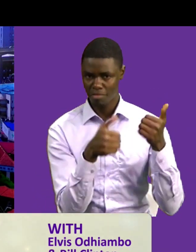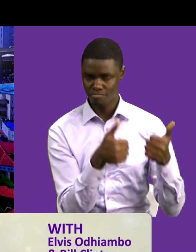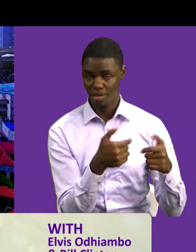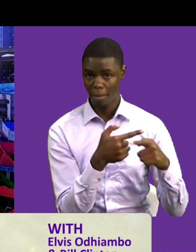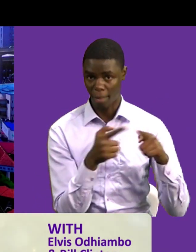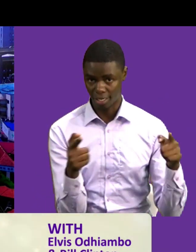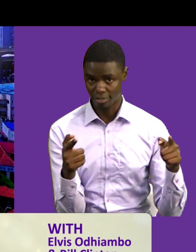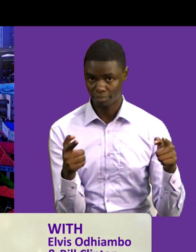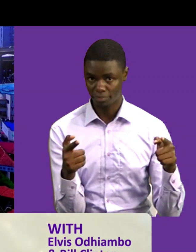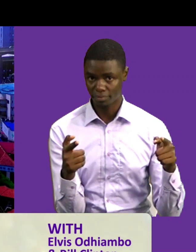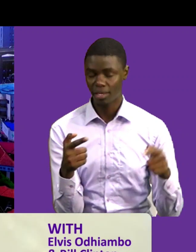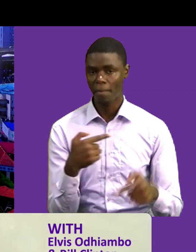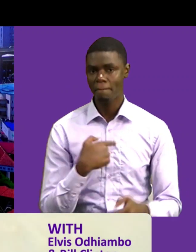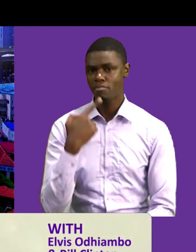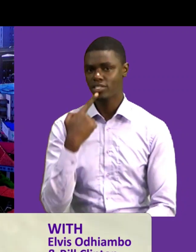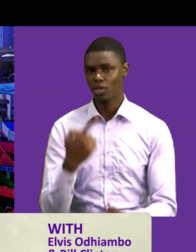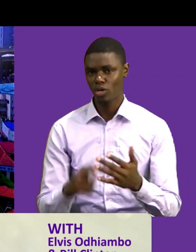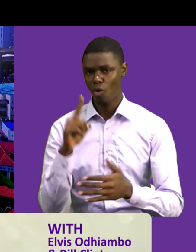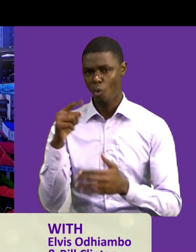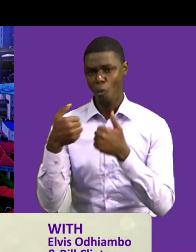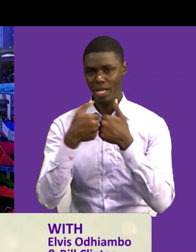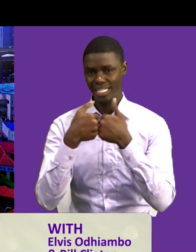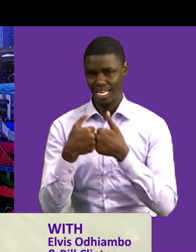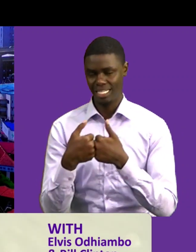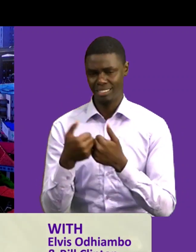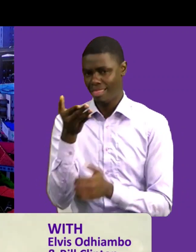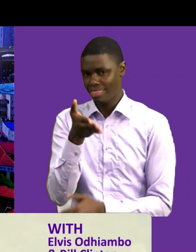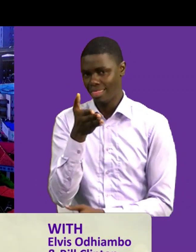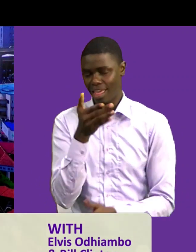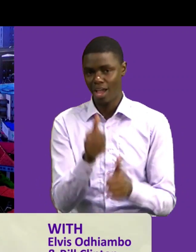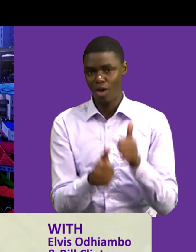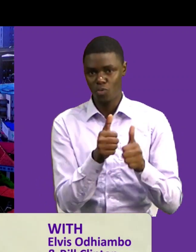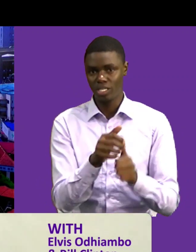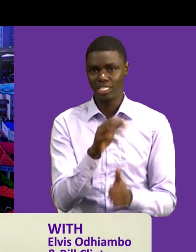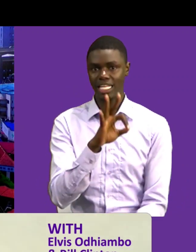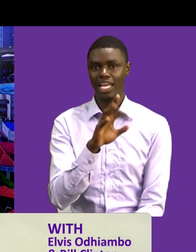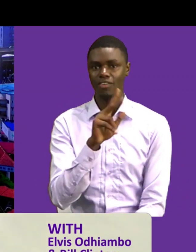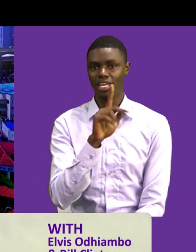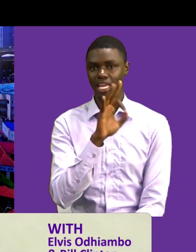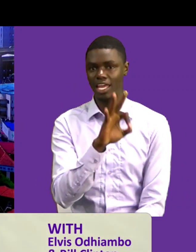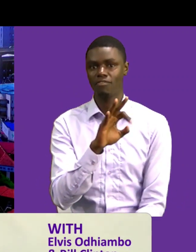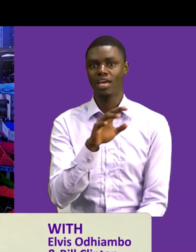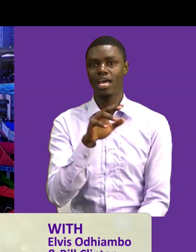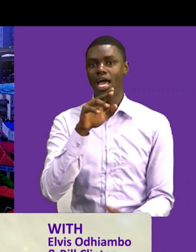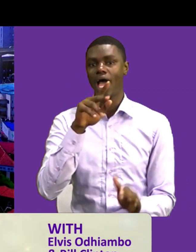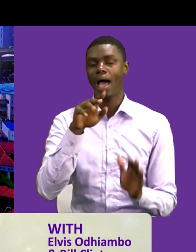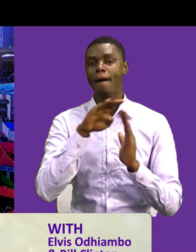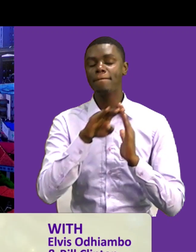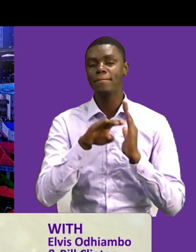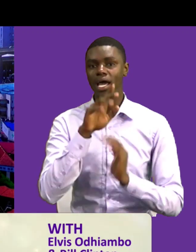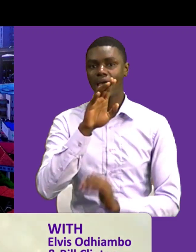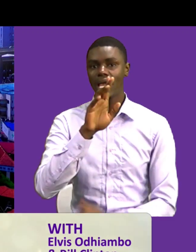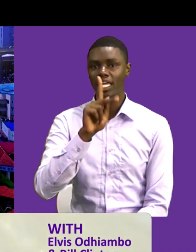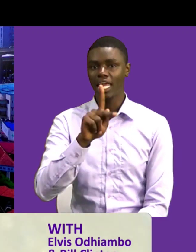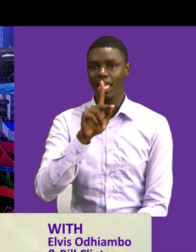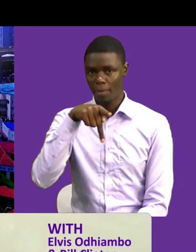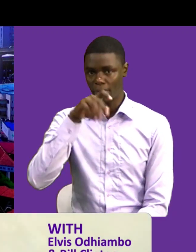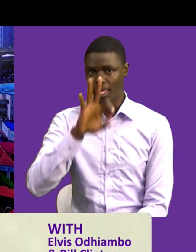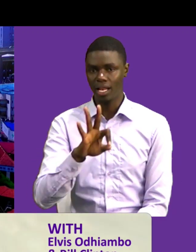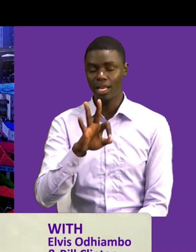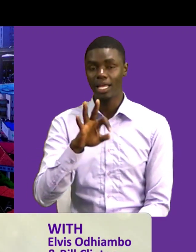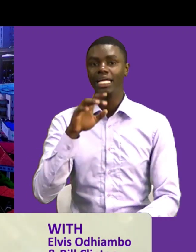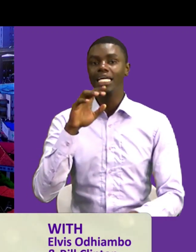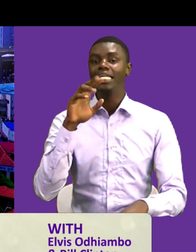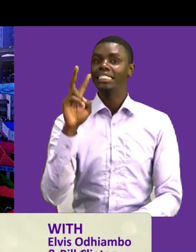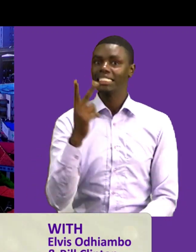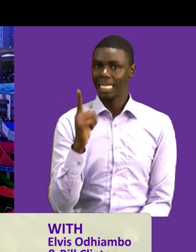but I will say one challenge that is there in the FKF Premier League is that when it reaches the second